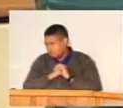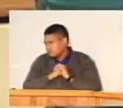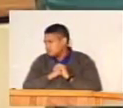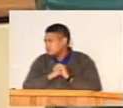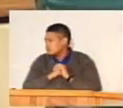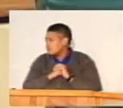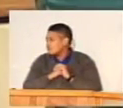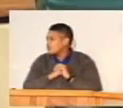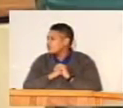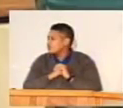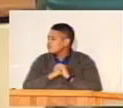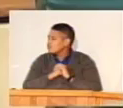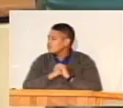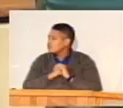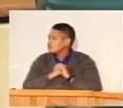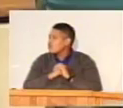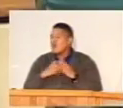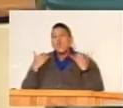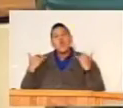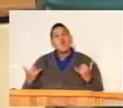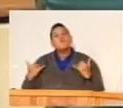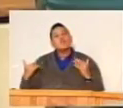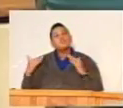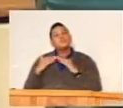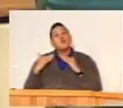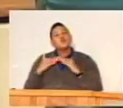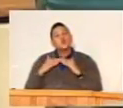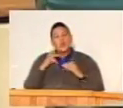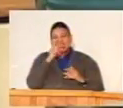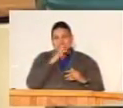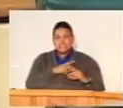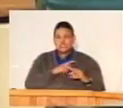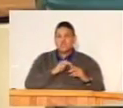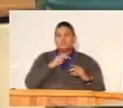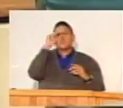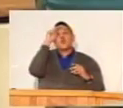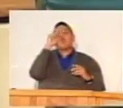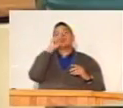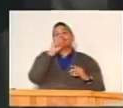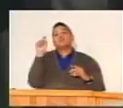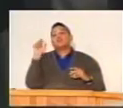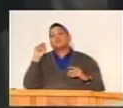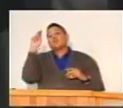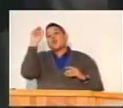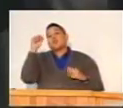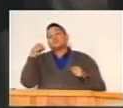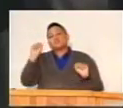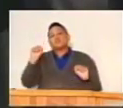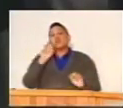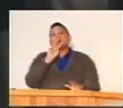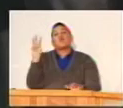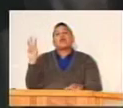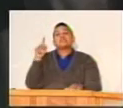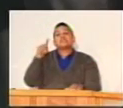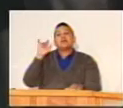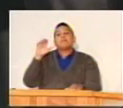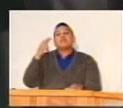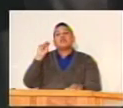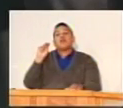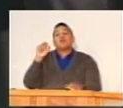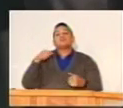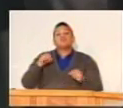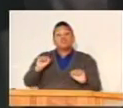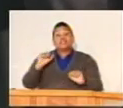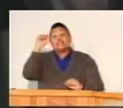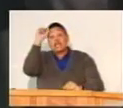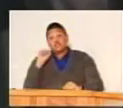incentive area extends north to North Street, west to Beacon Street, south to Ocean Boulevard, and